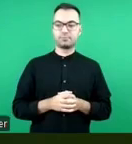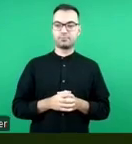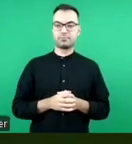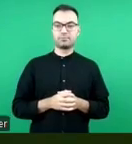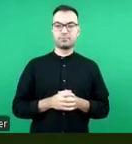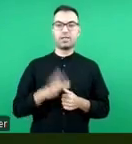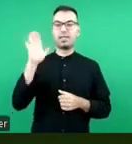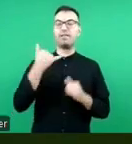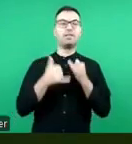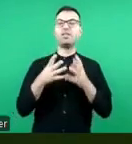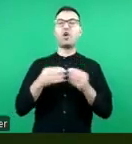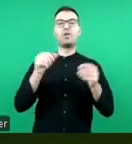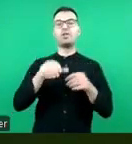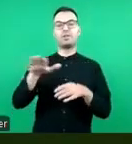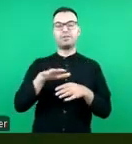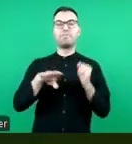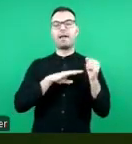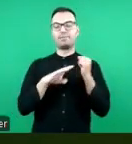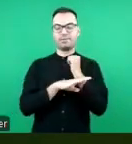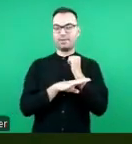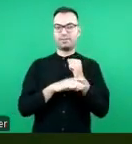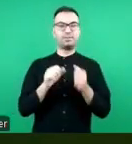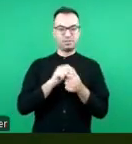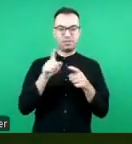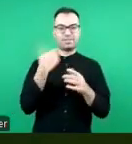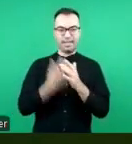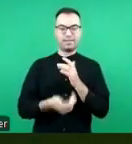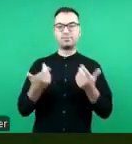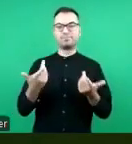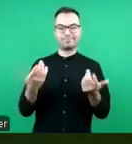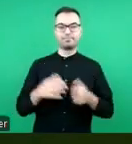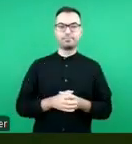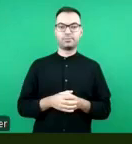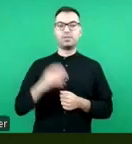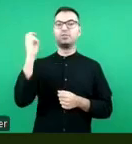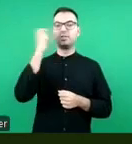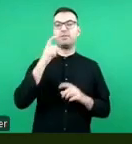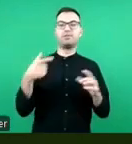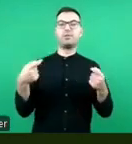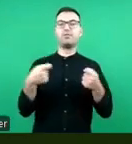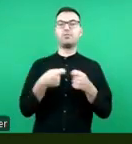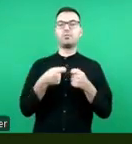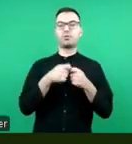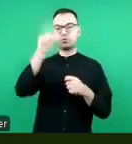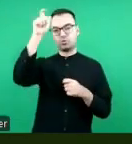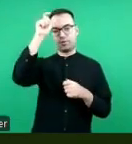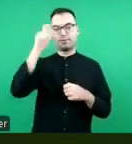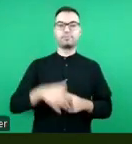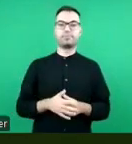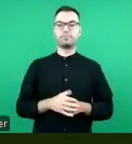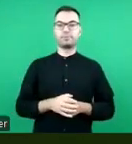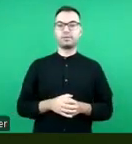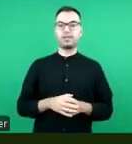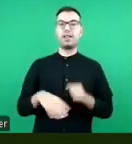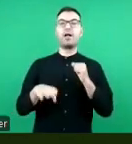deadwood, right? The interesting thing is, which connects to human dimensions, that salvage